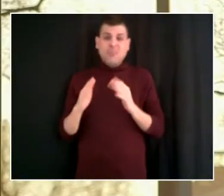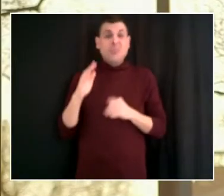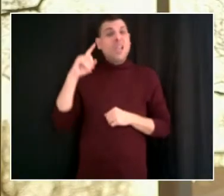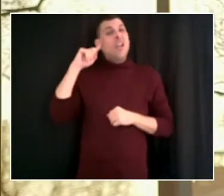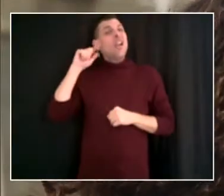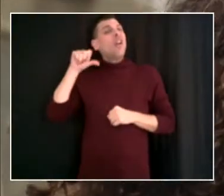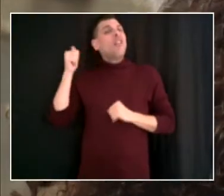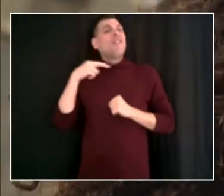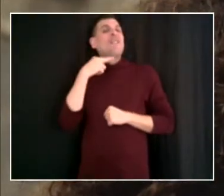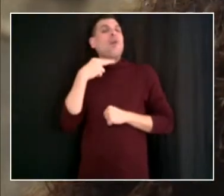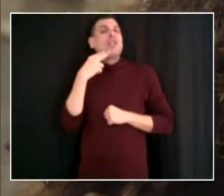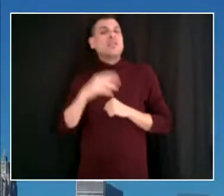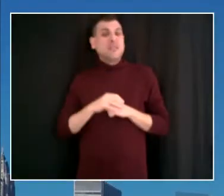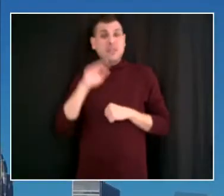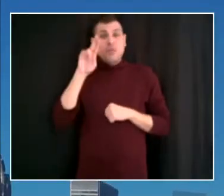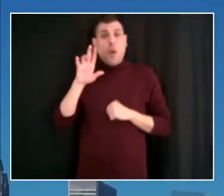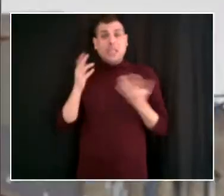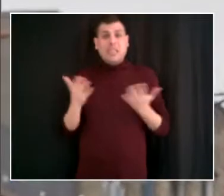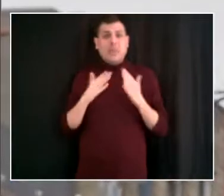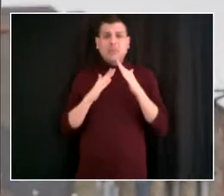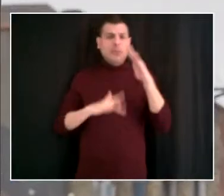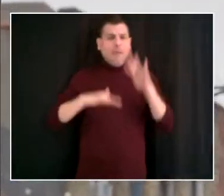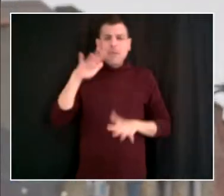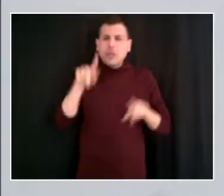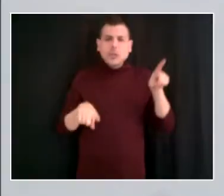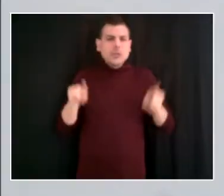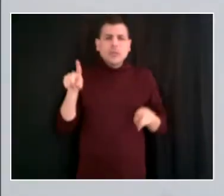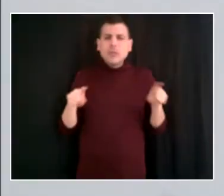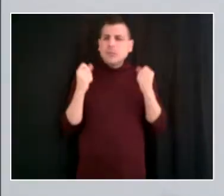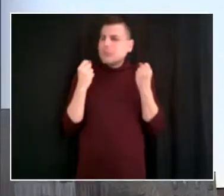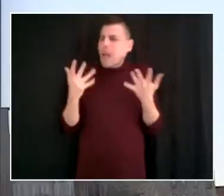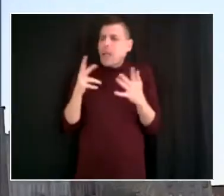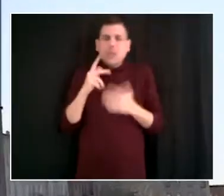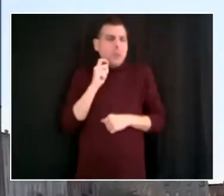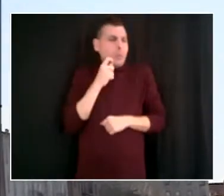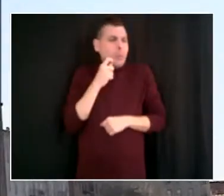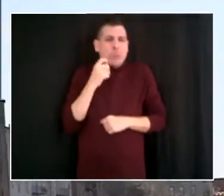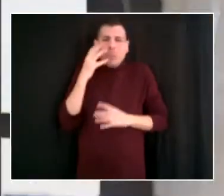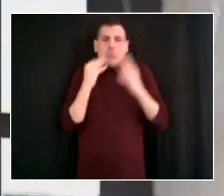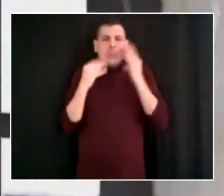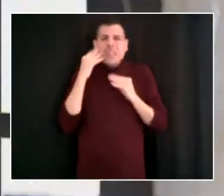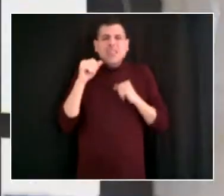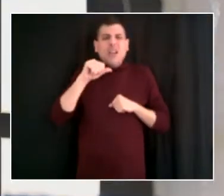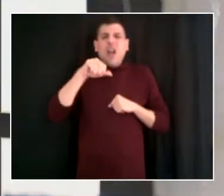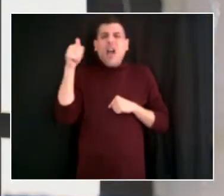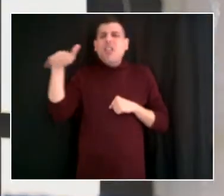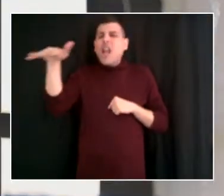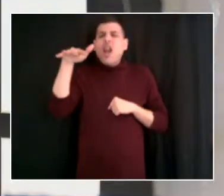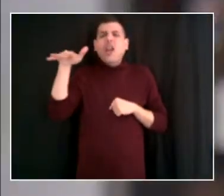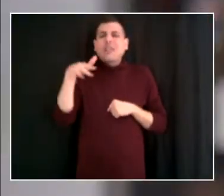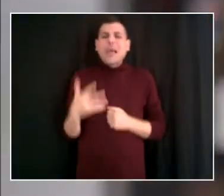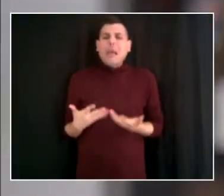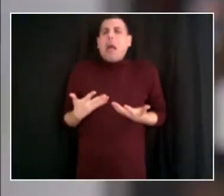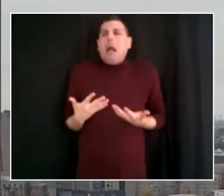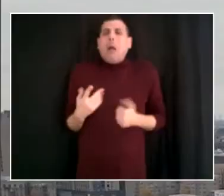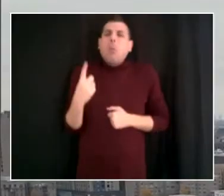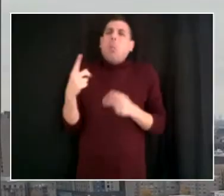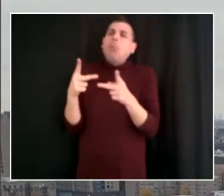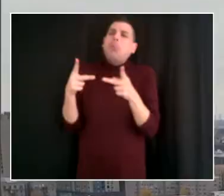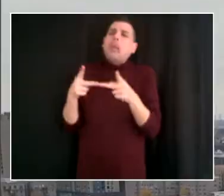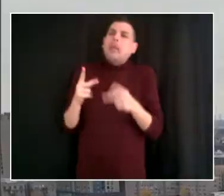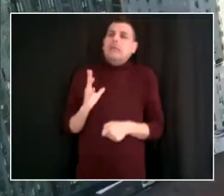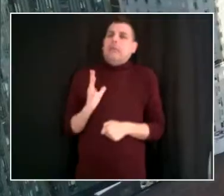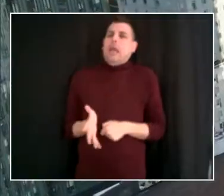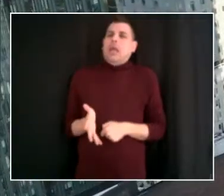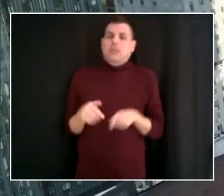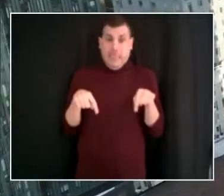things to go experience here, and that's pretty cool. You go to other places, like outside the States, it's like, it's just one place, and this is it. But the city is